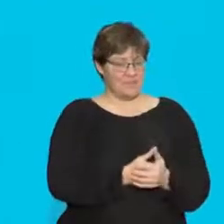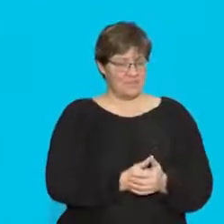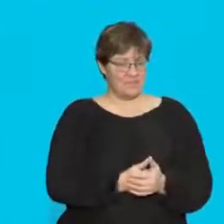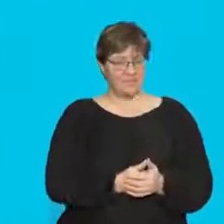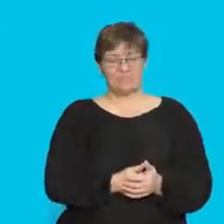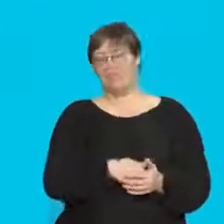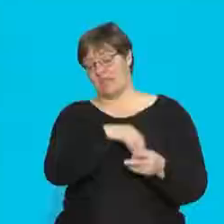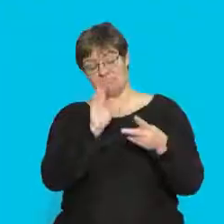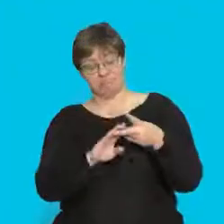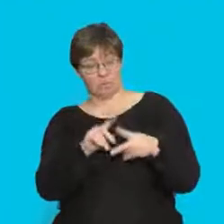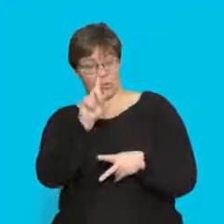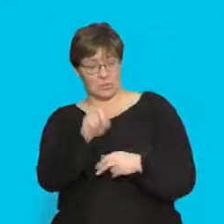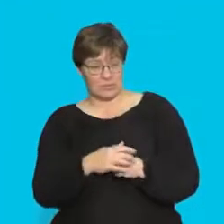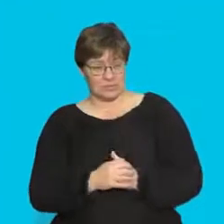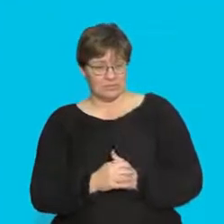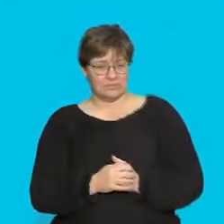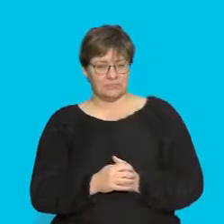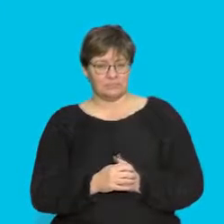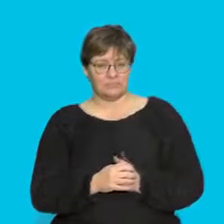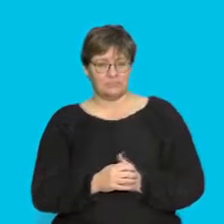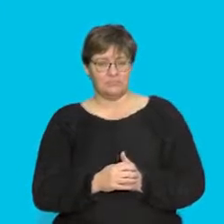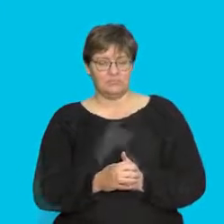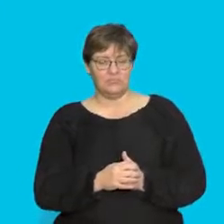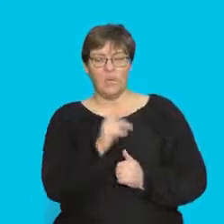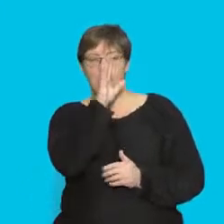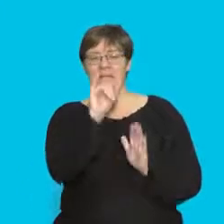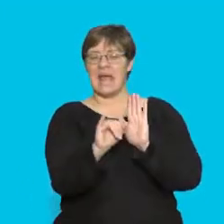can't we? What about another question?